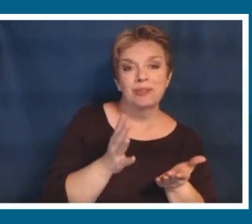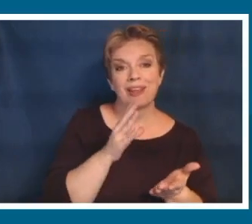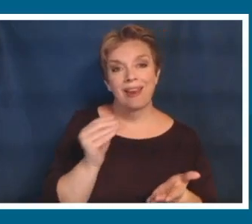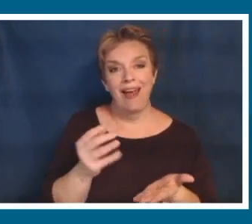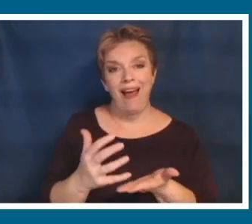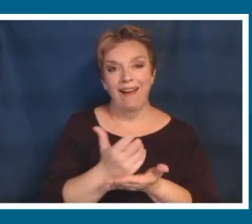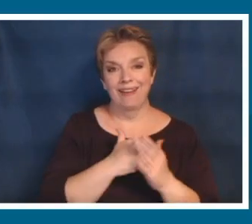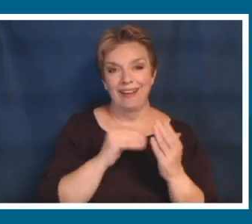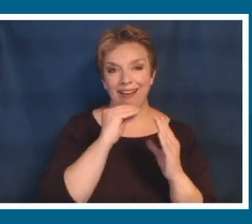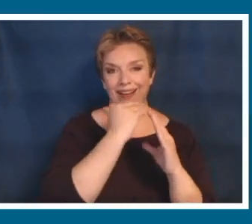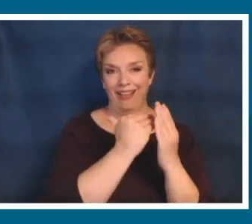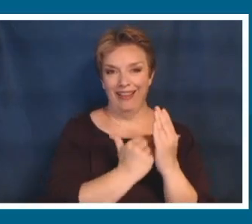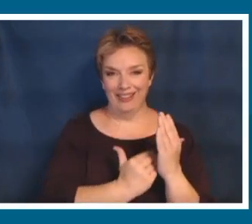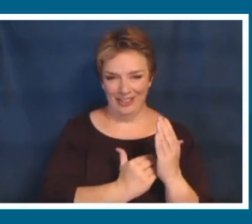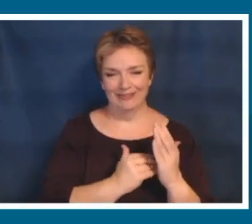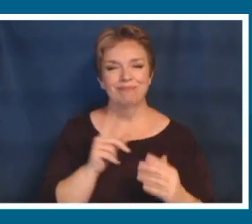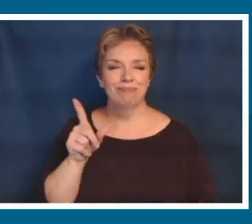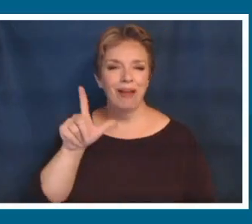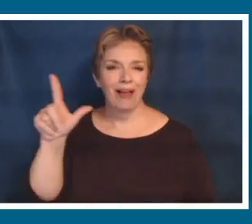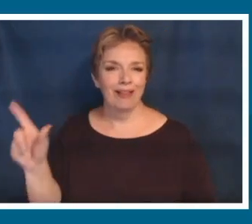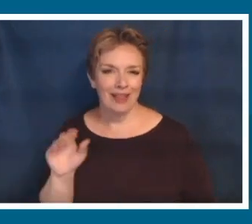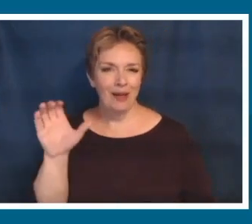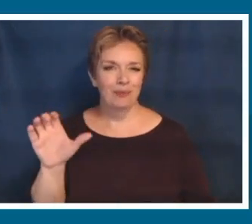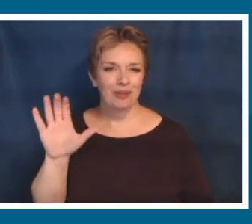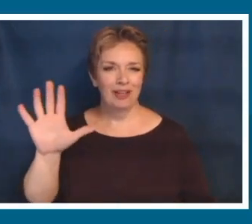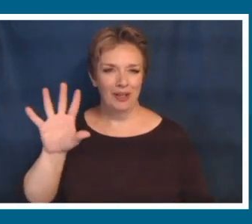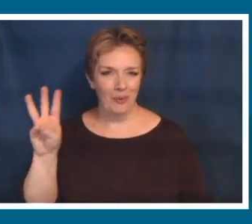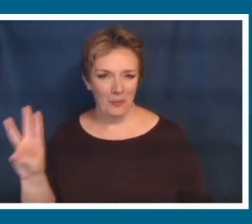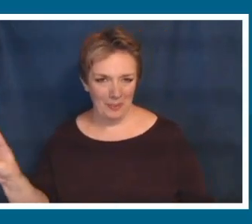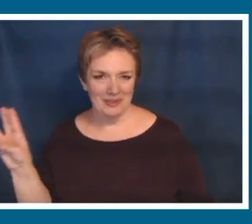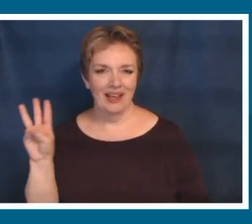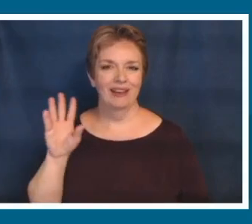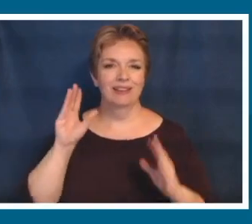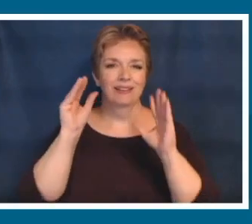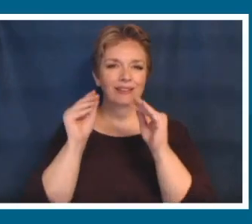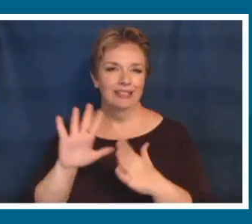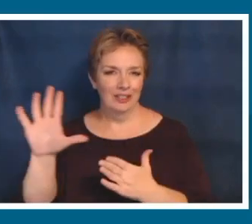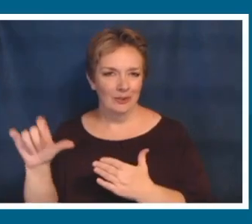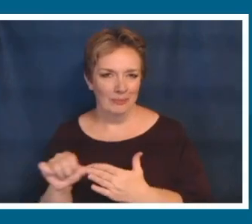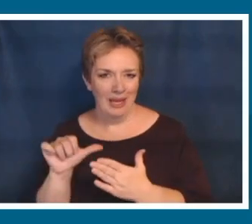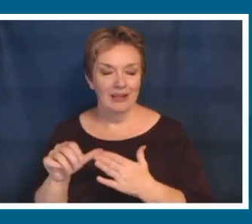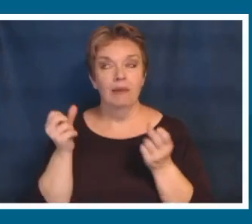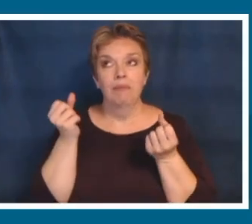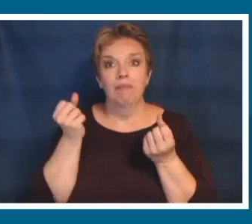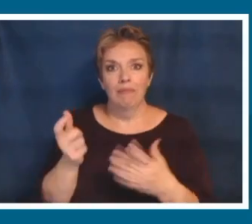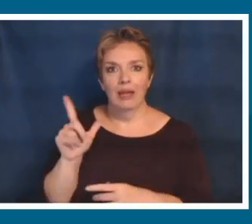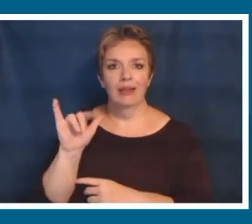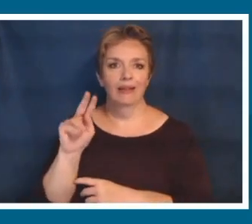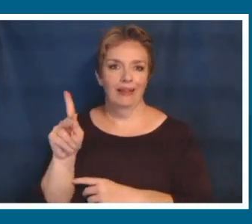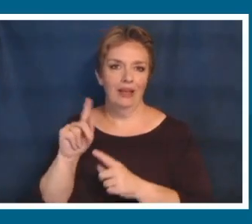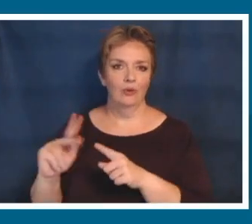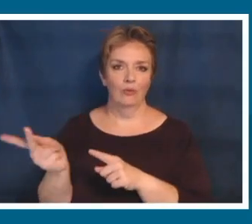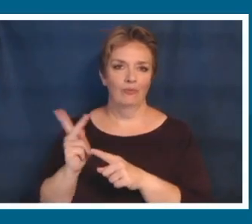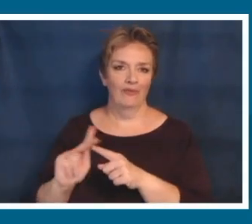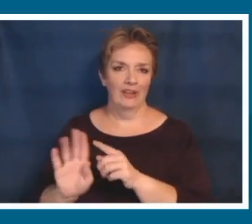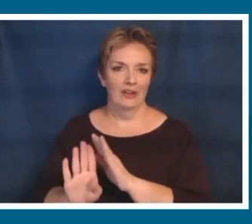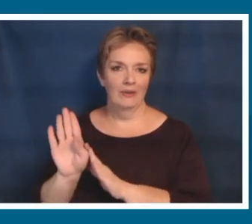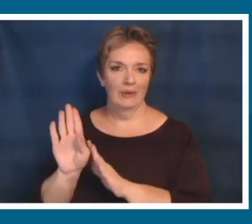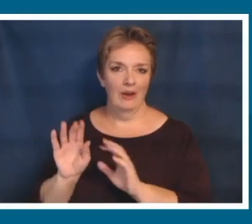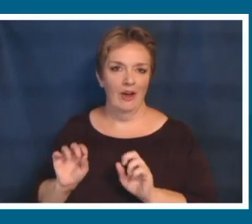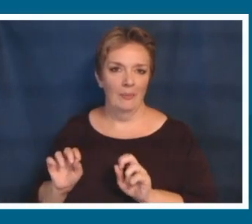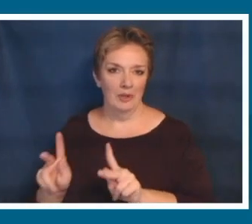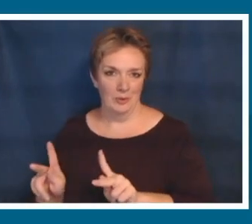our teachers page, there are lots of links to professional development opportunities. And if you go to all of our various TPS